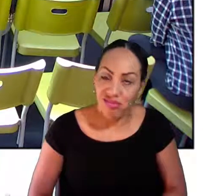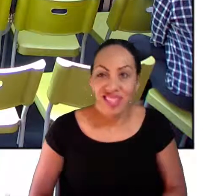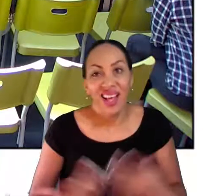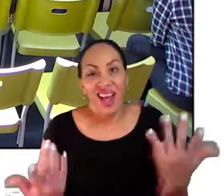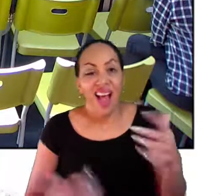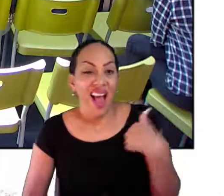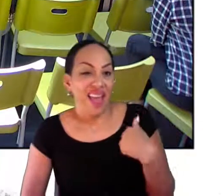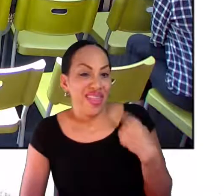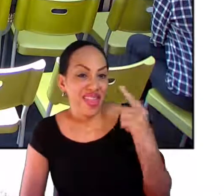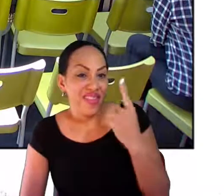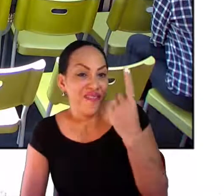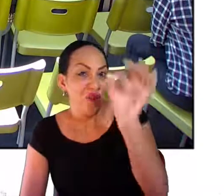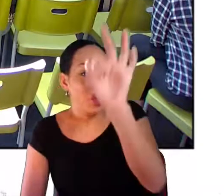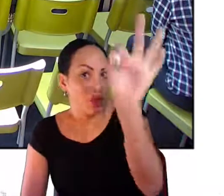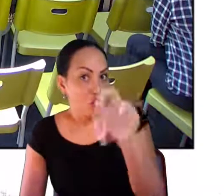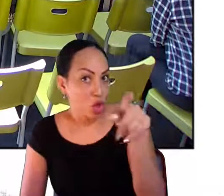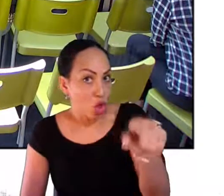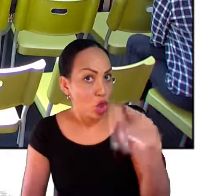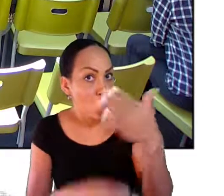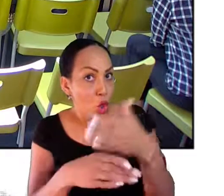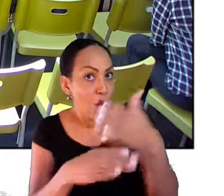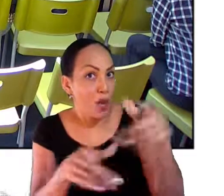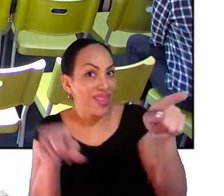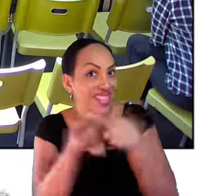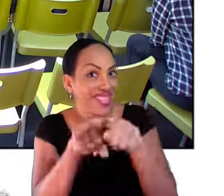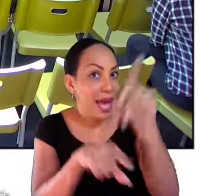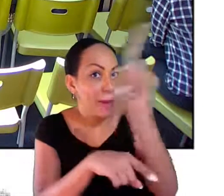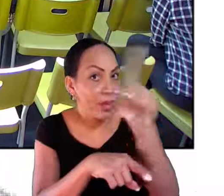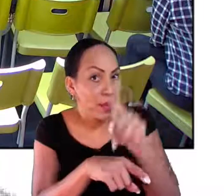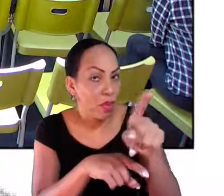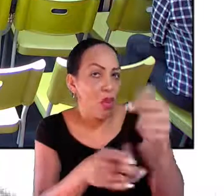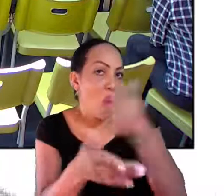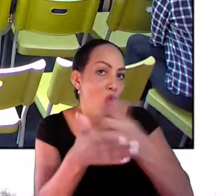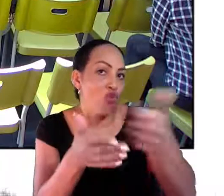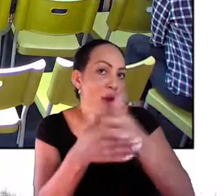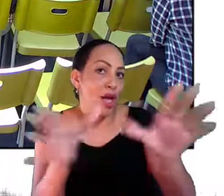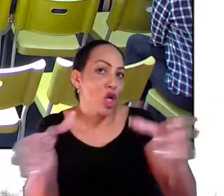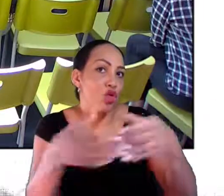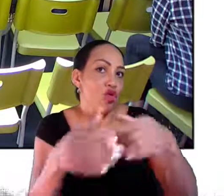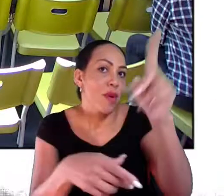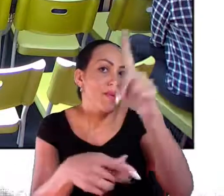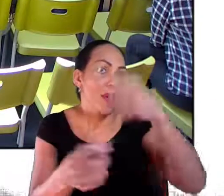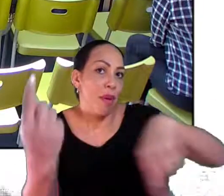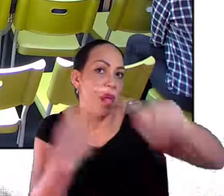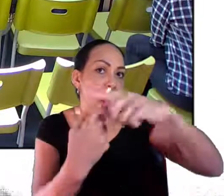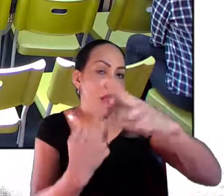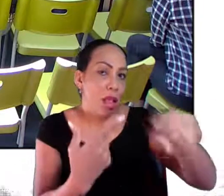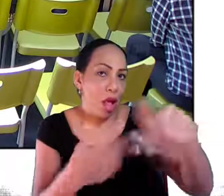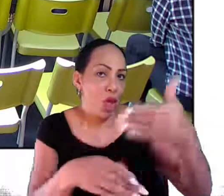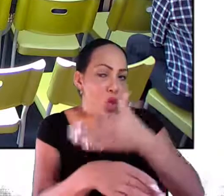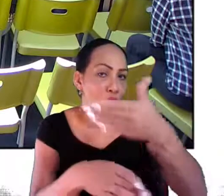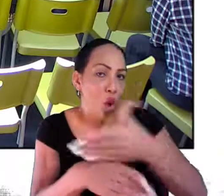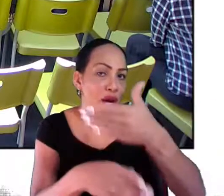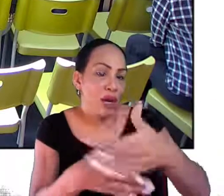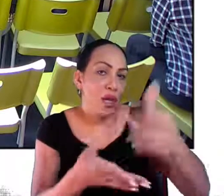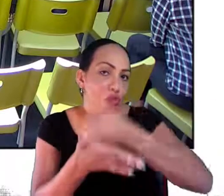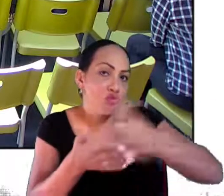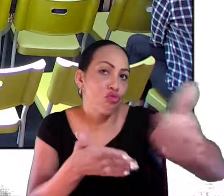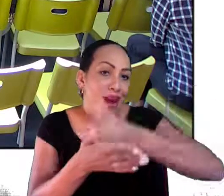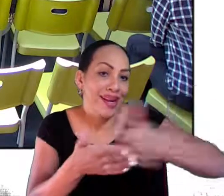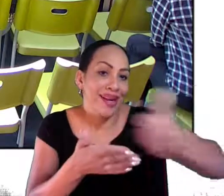a regular group of people that you're working with? Are they? Yeah. And are you working with them over regular periods of time? But what I'm saying is, do we have